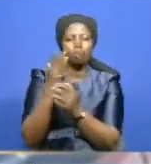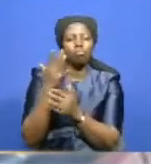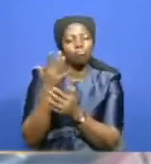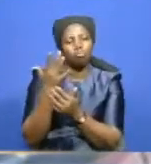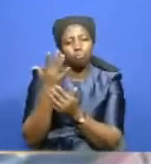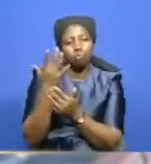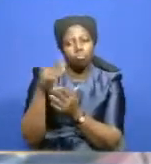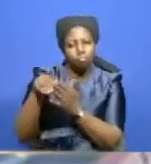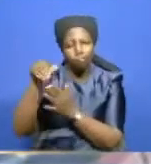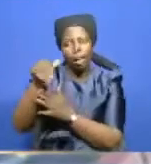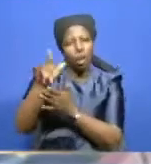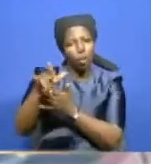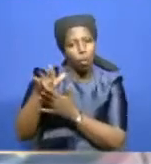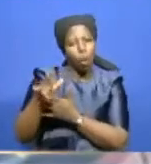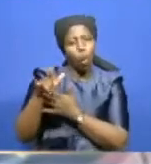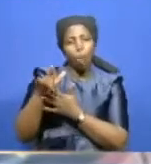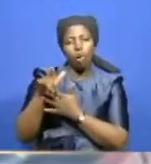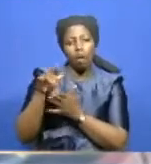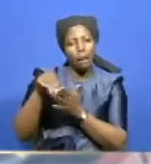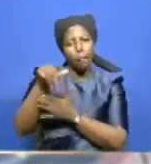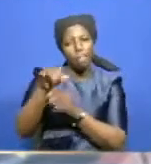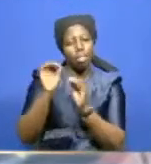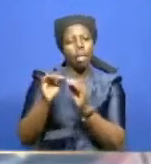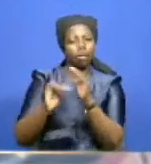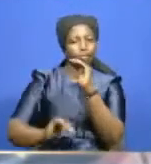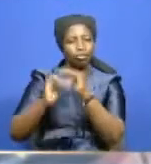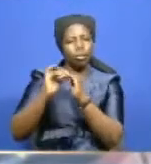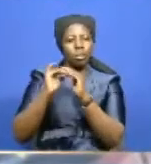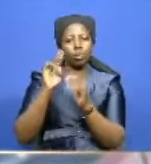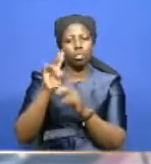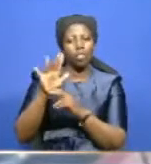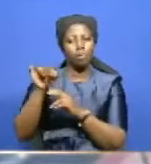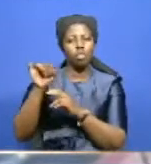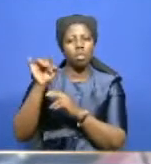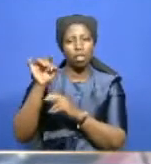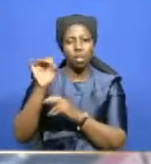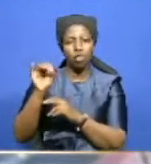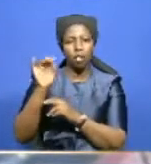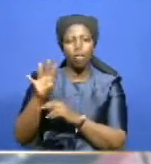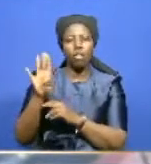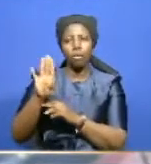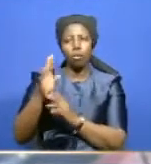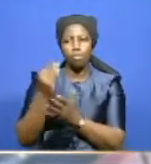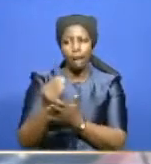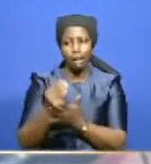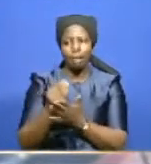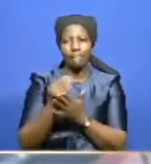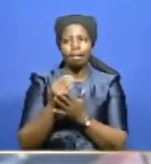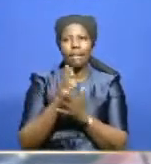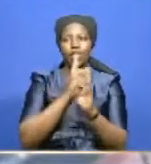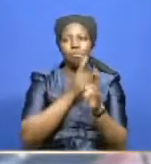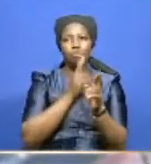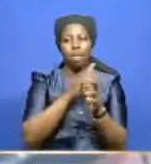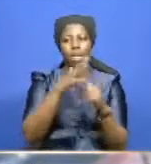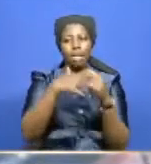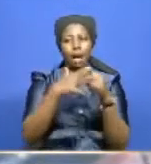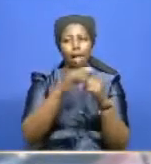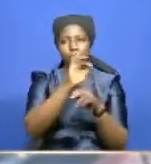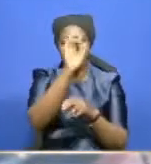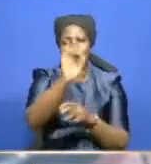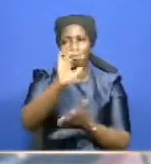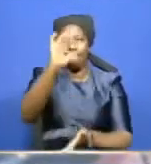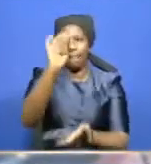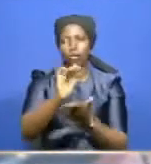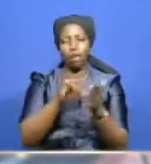loans hit 25.04 billion shillings. Now, the lender reported a 19% reduction in